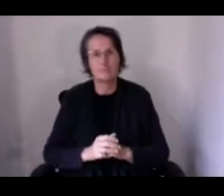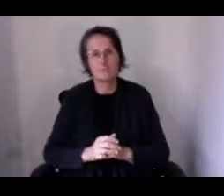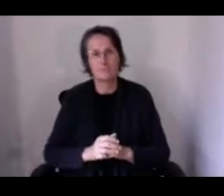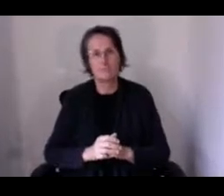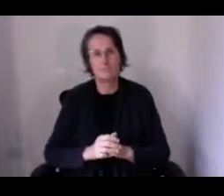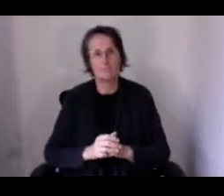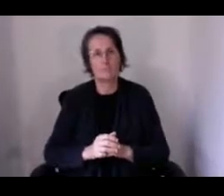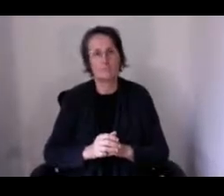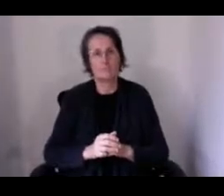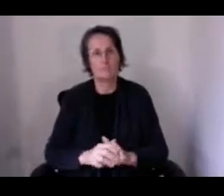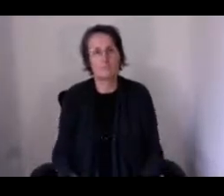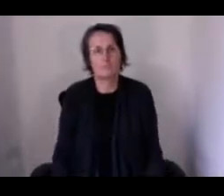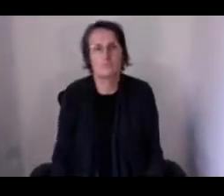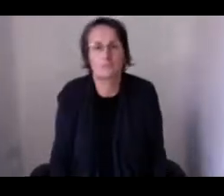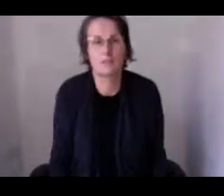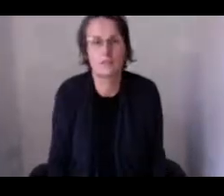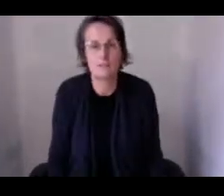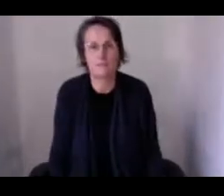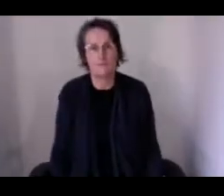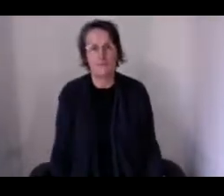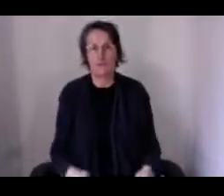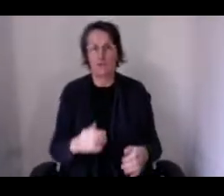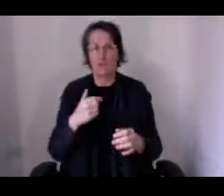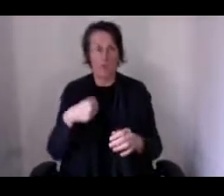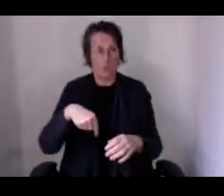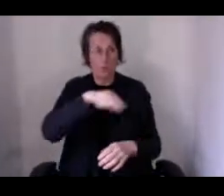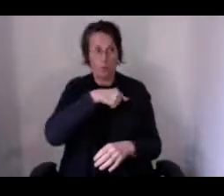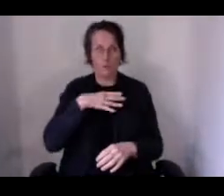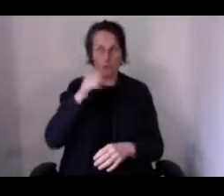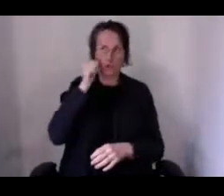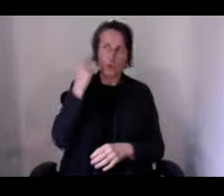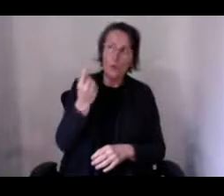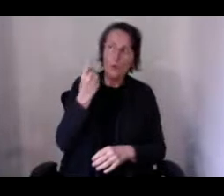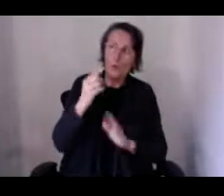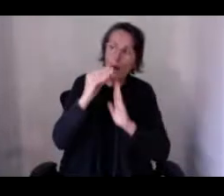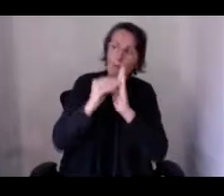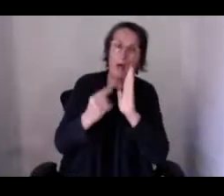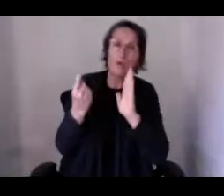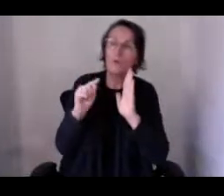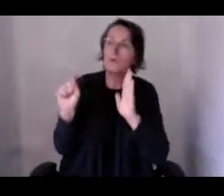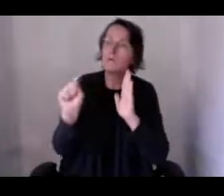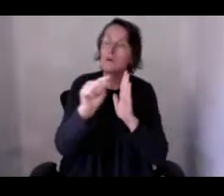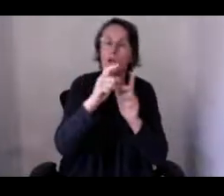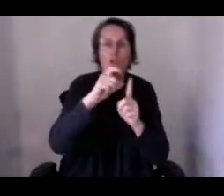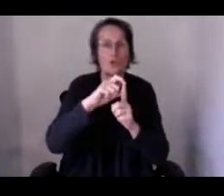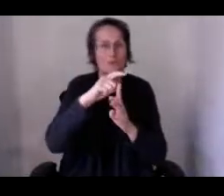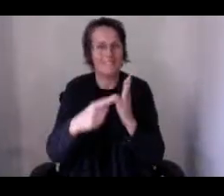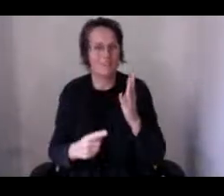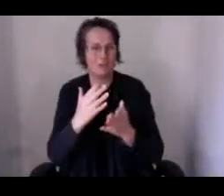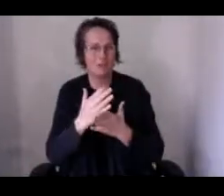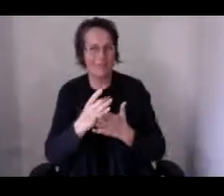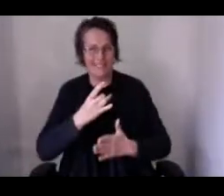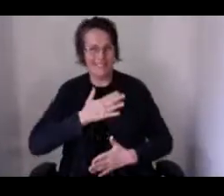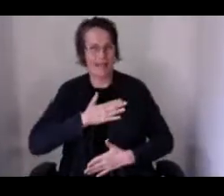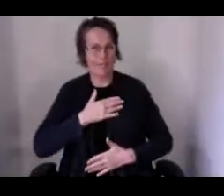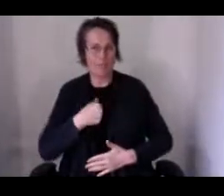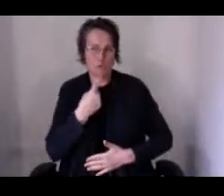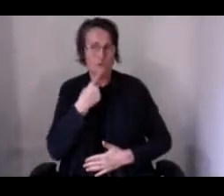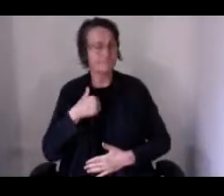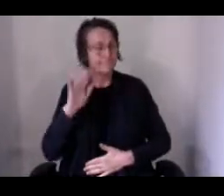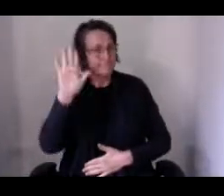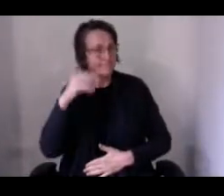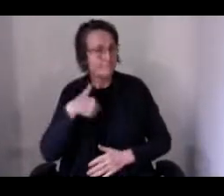more of a sort of sense of being aware of who is applying. So disability is really a self-identifying thing.